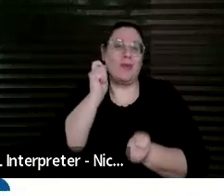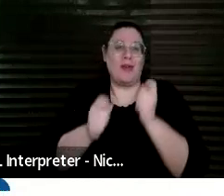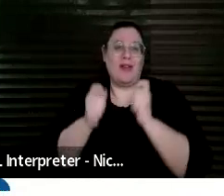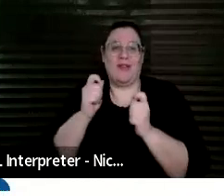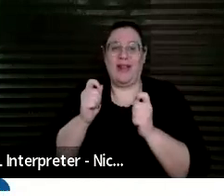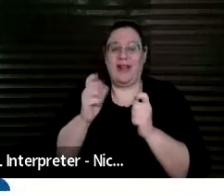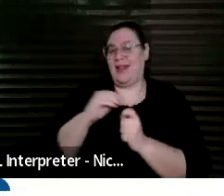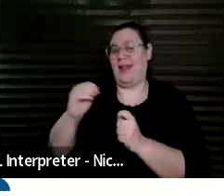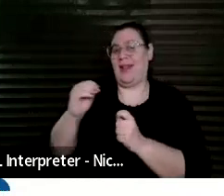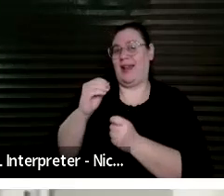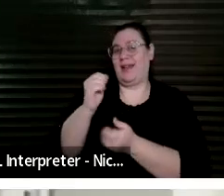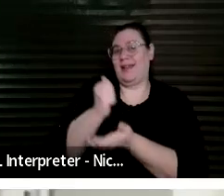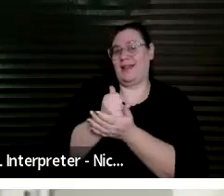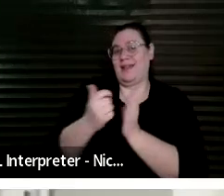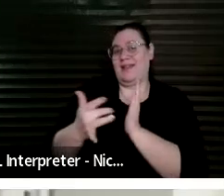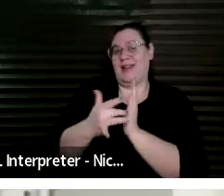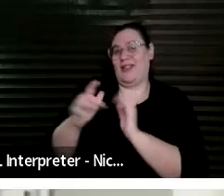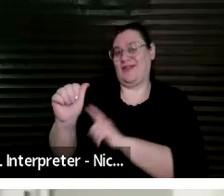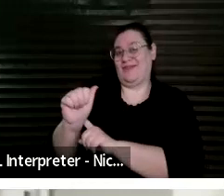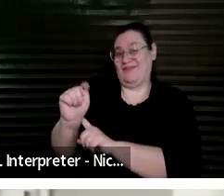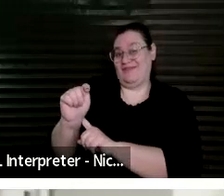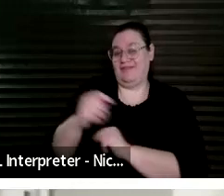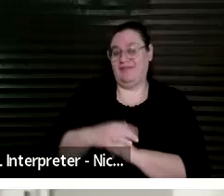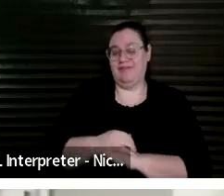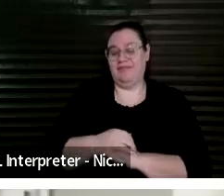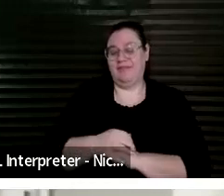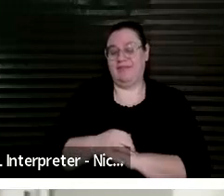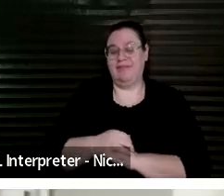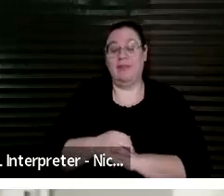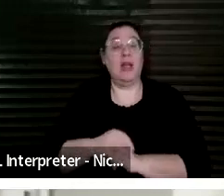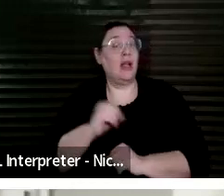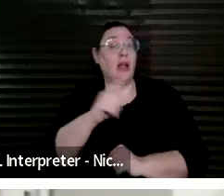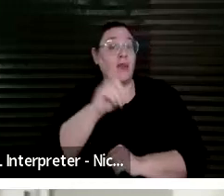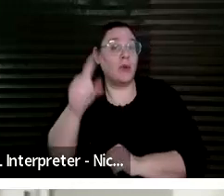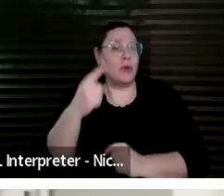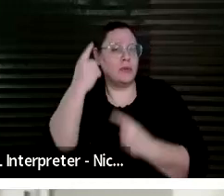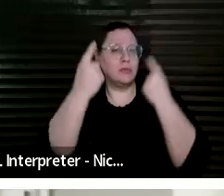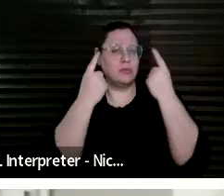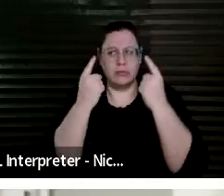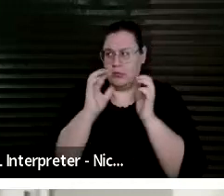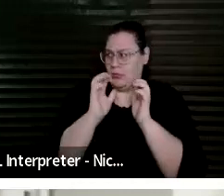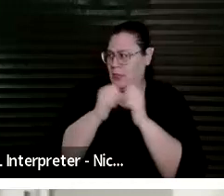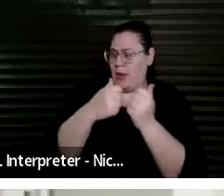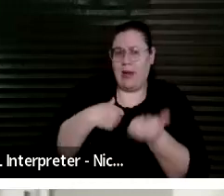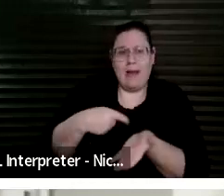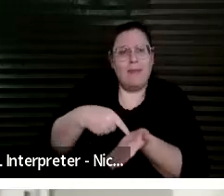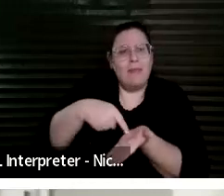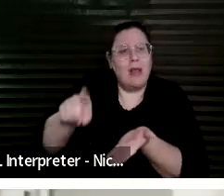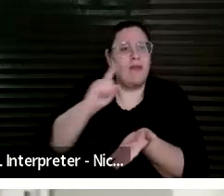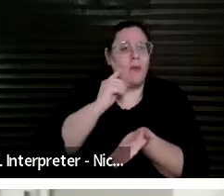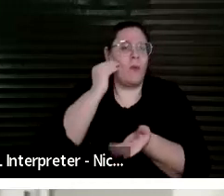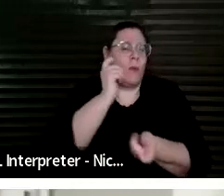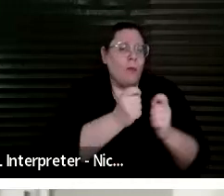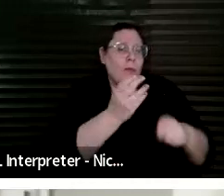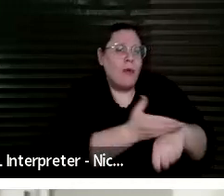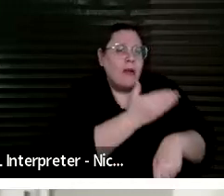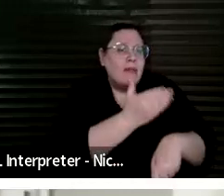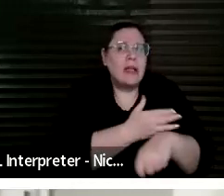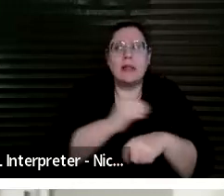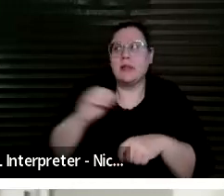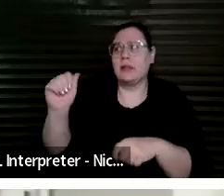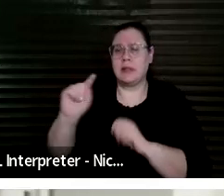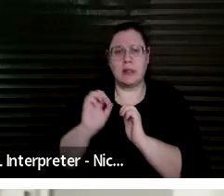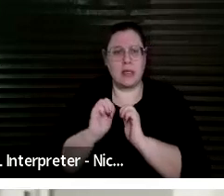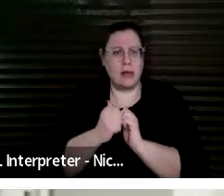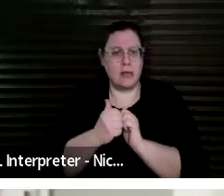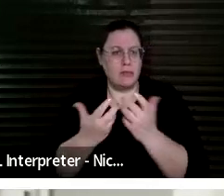to ask: how will you pay for home modification and assistive technology? Well, you might be able to pay out of pocket. If